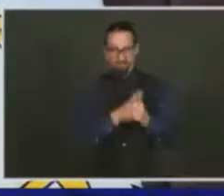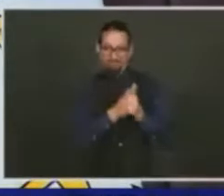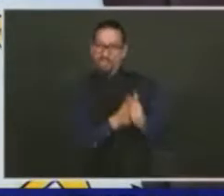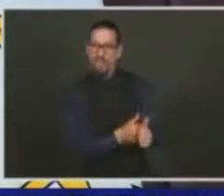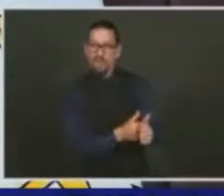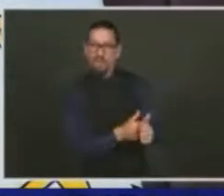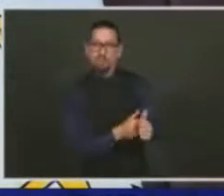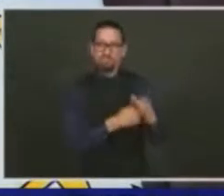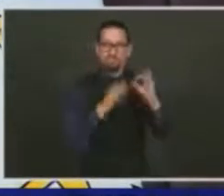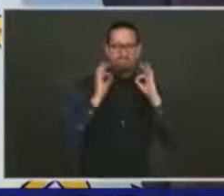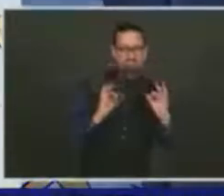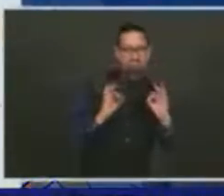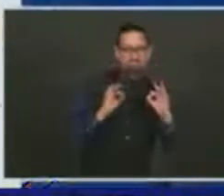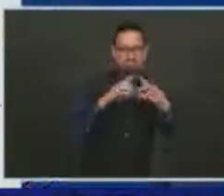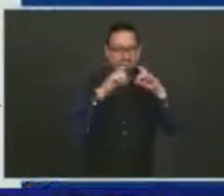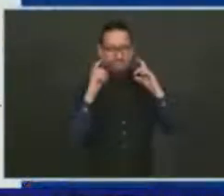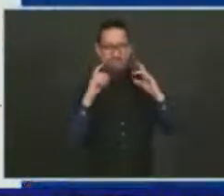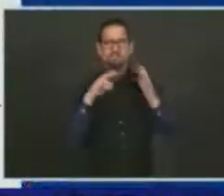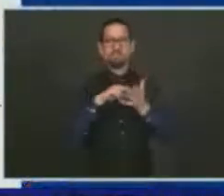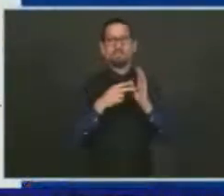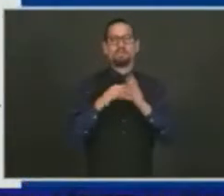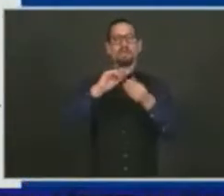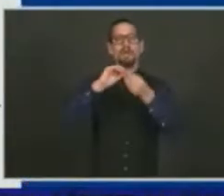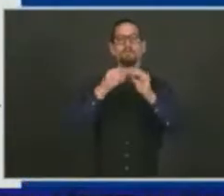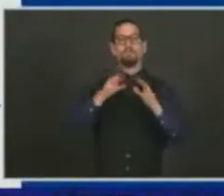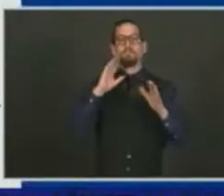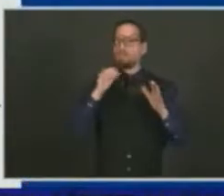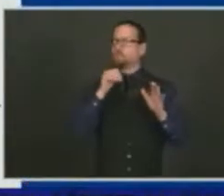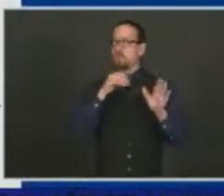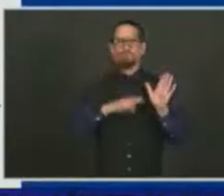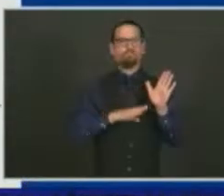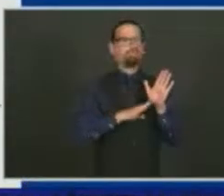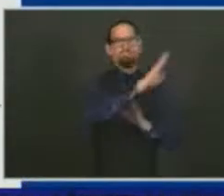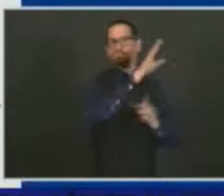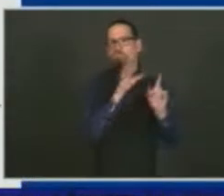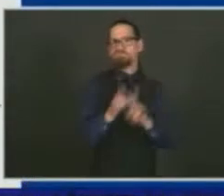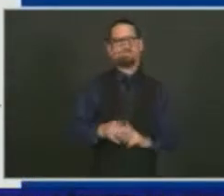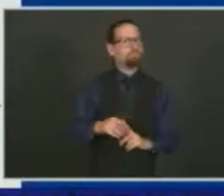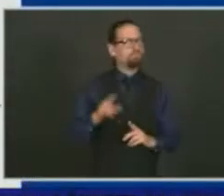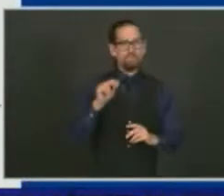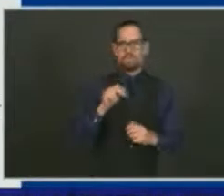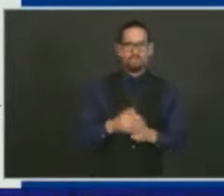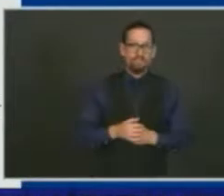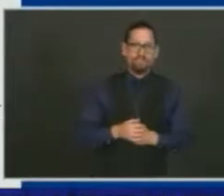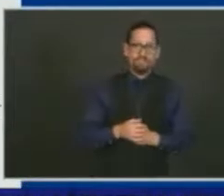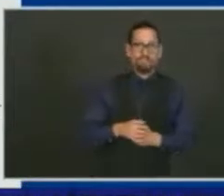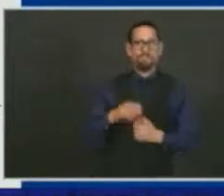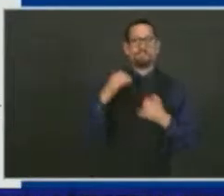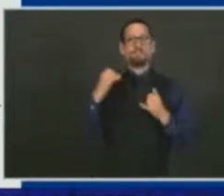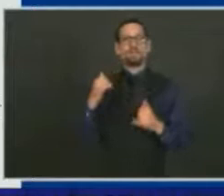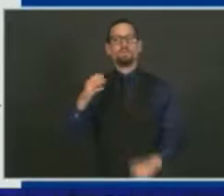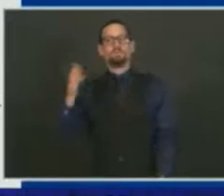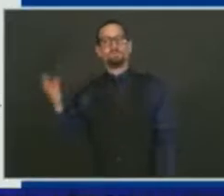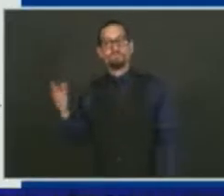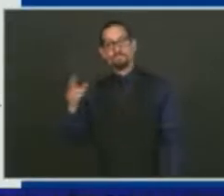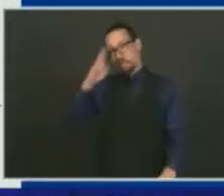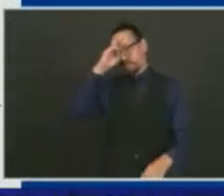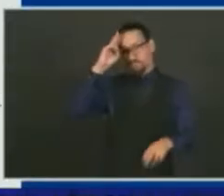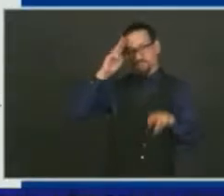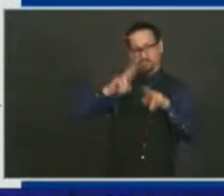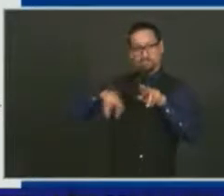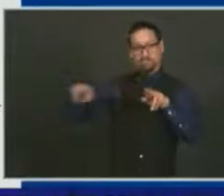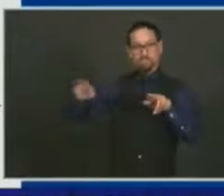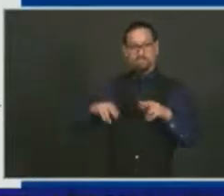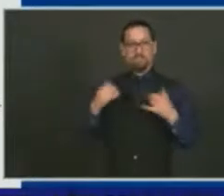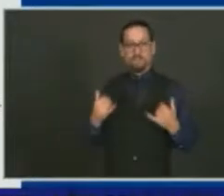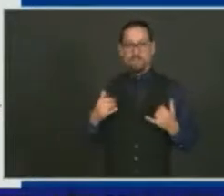addition to those cases, we have 136 people currently hospitalized. 18 people are in an intensive care unit,